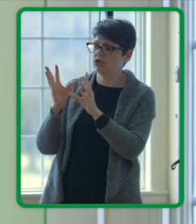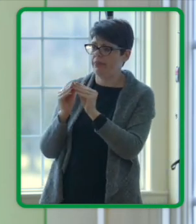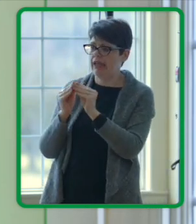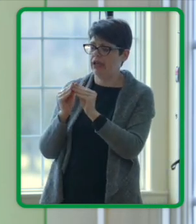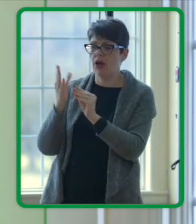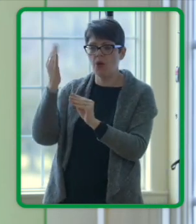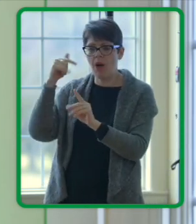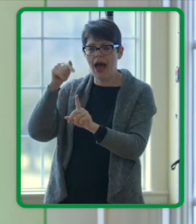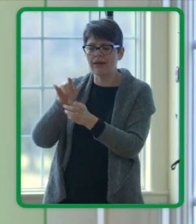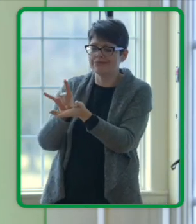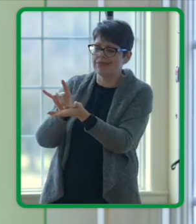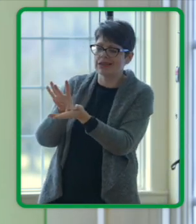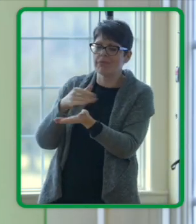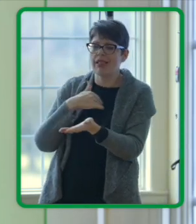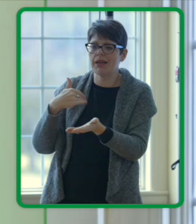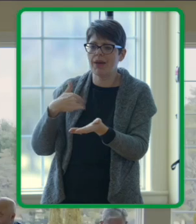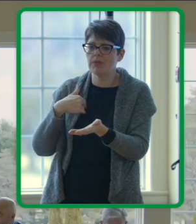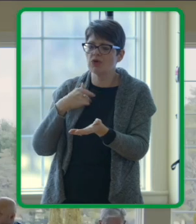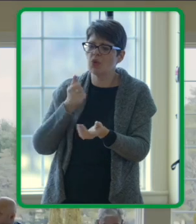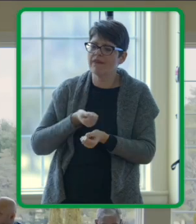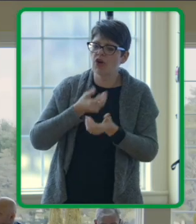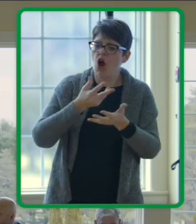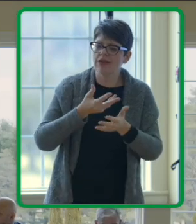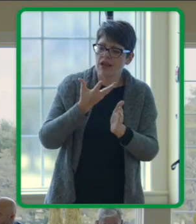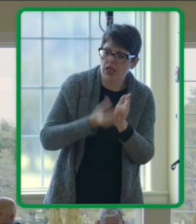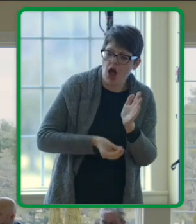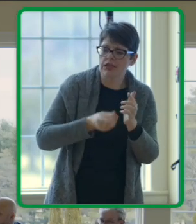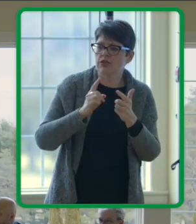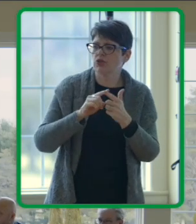who have caused the credit union a loss.